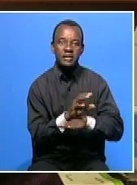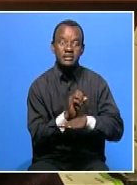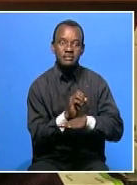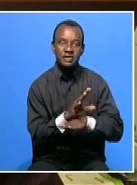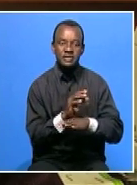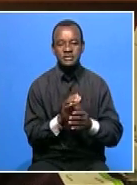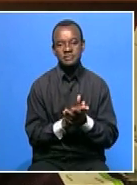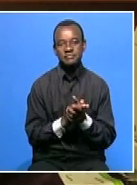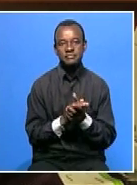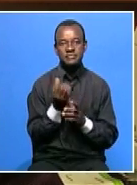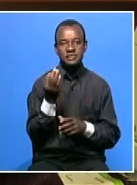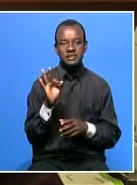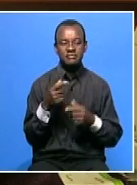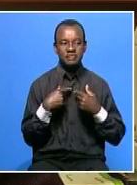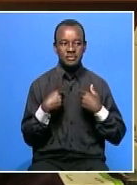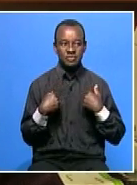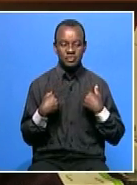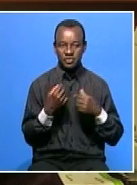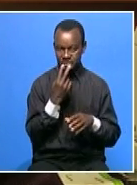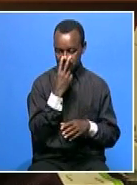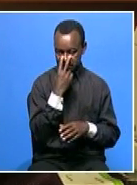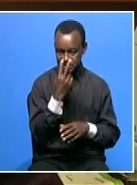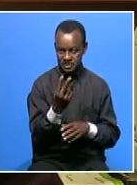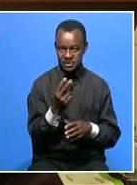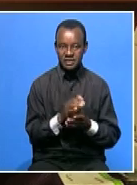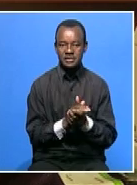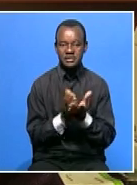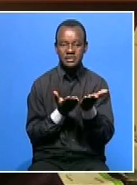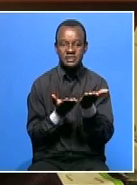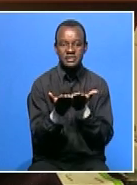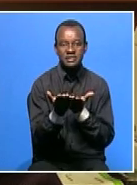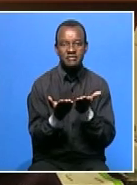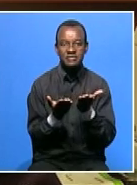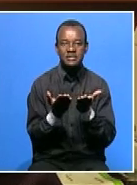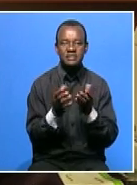If we see that deviation is been observed, we advise, we